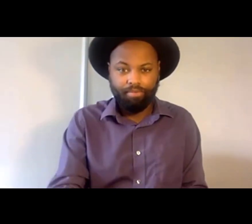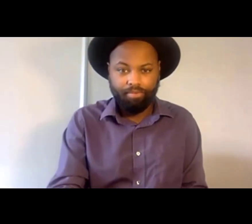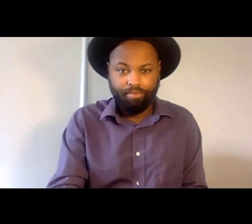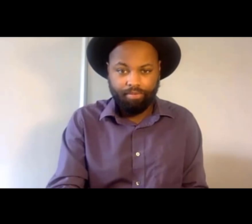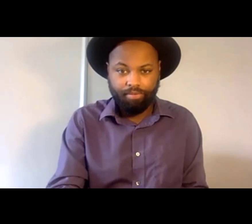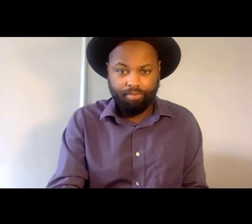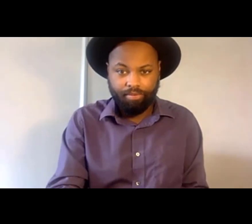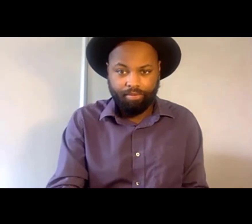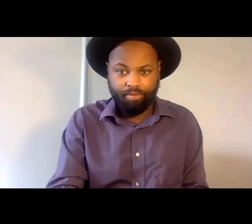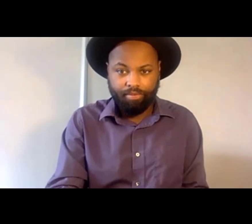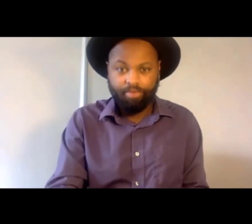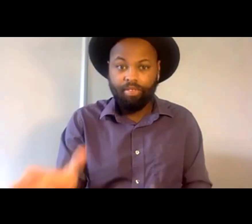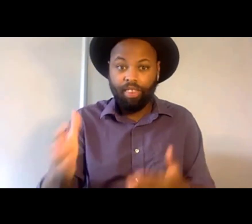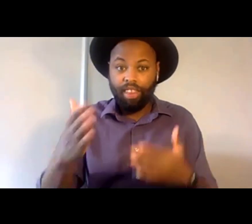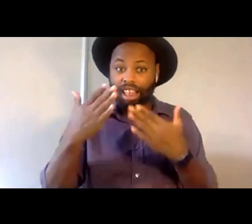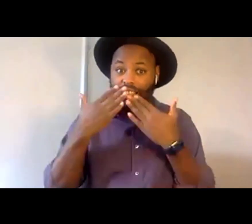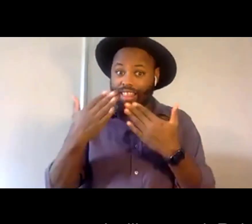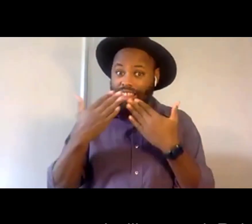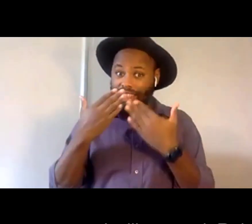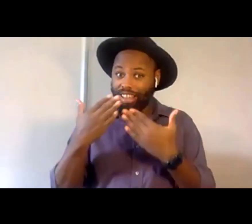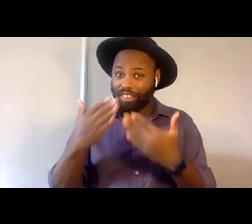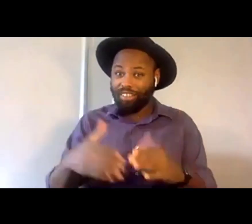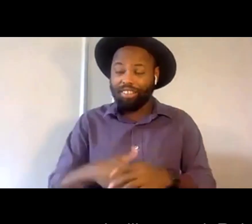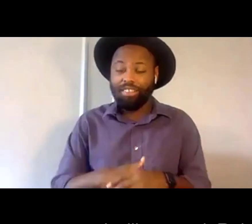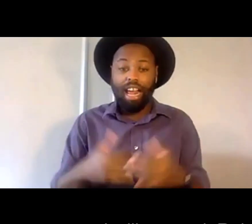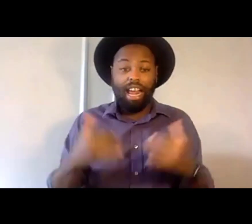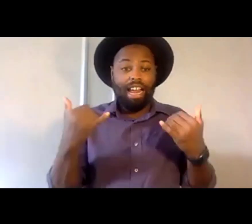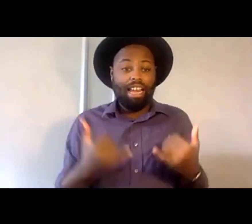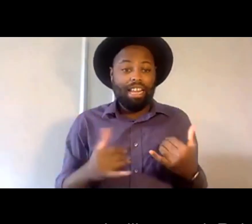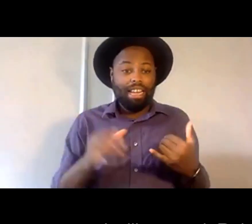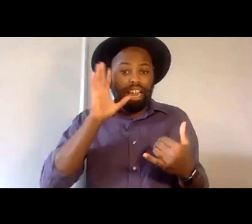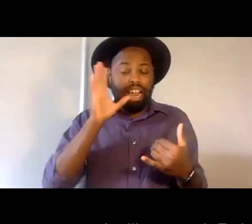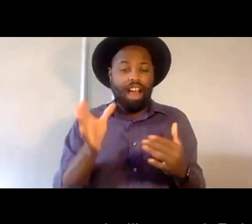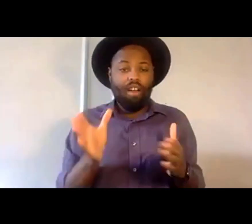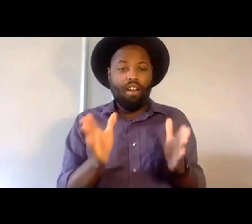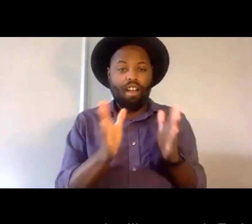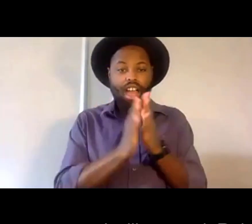Thank you, Jocelyn. I will now ask Rebecca Sumner